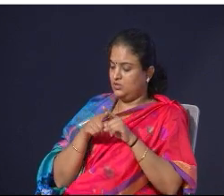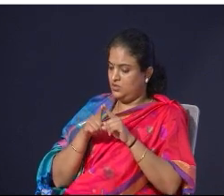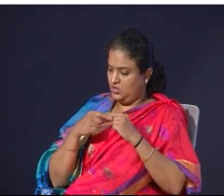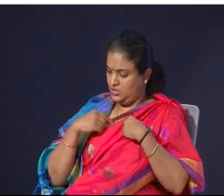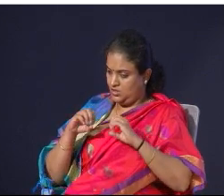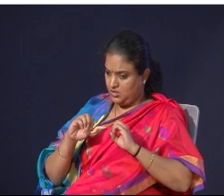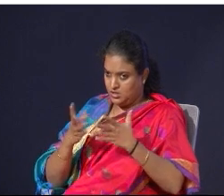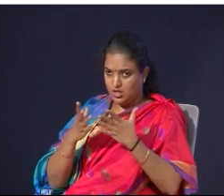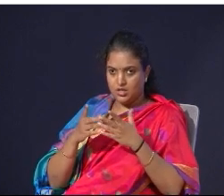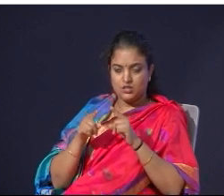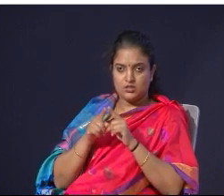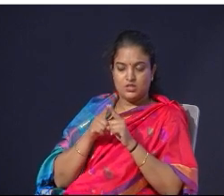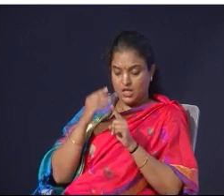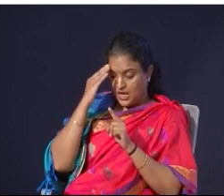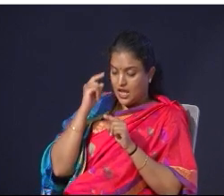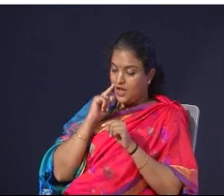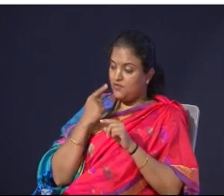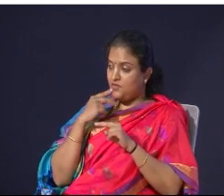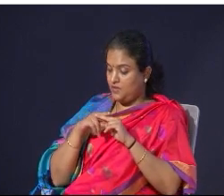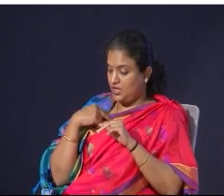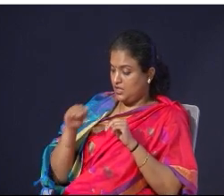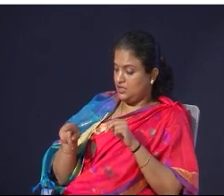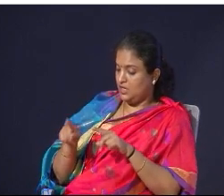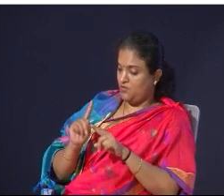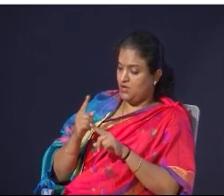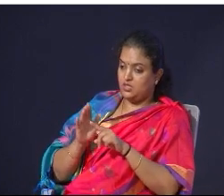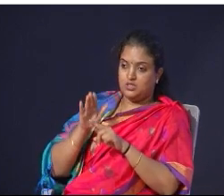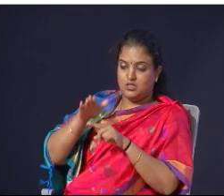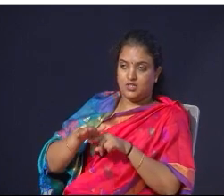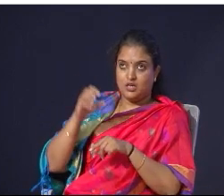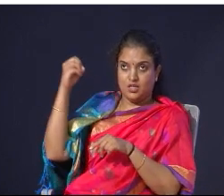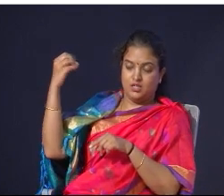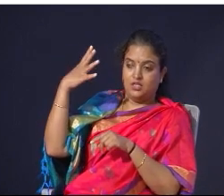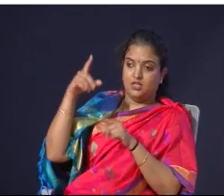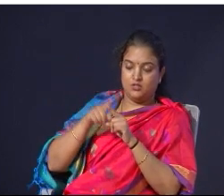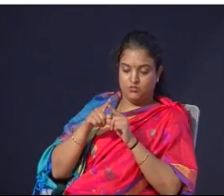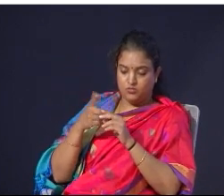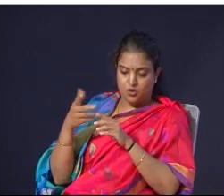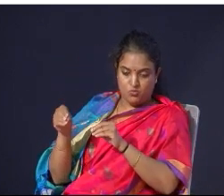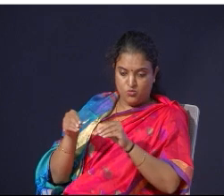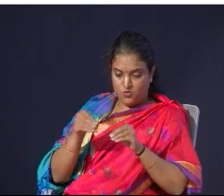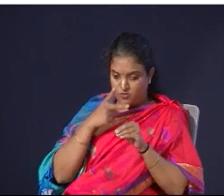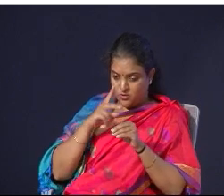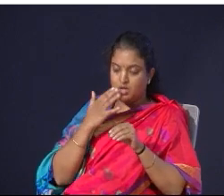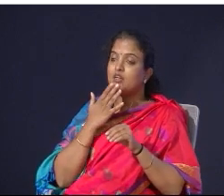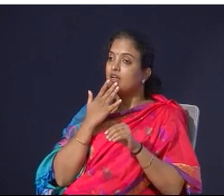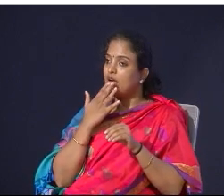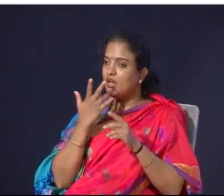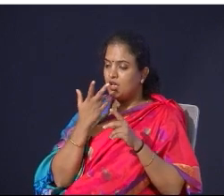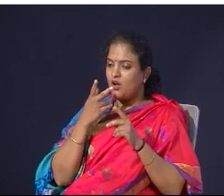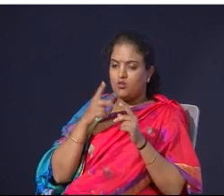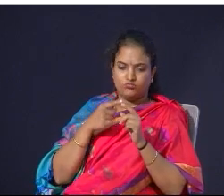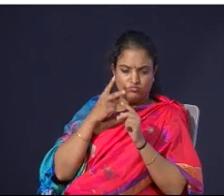right? Okay. So the first stage, the child sees light, moving objects, color, form, visual